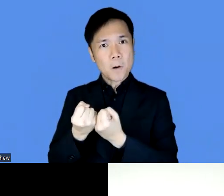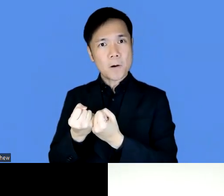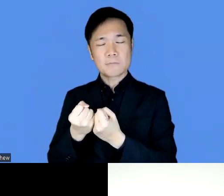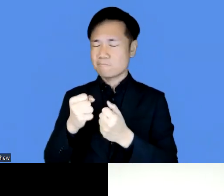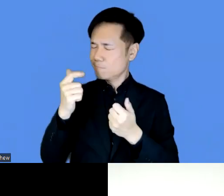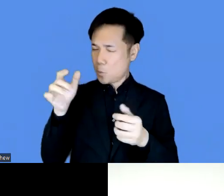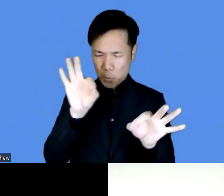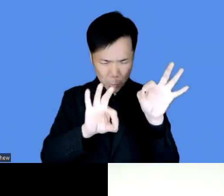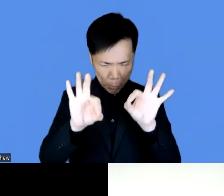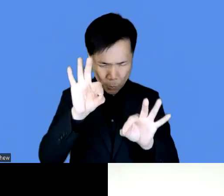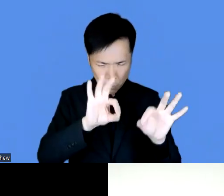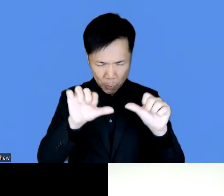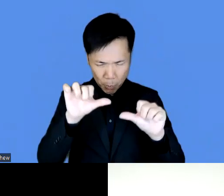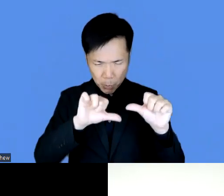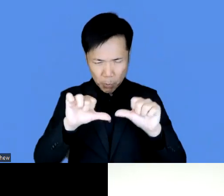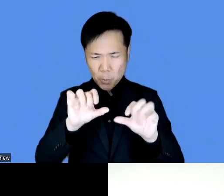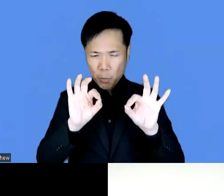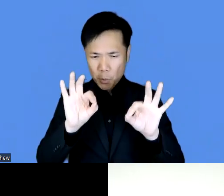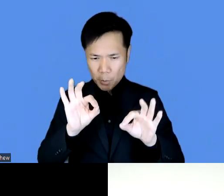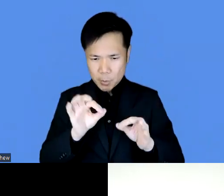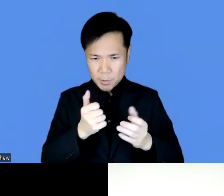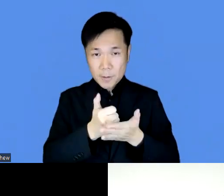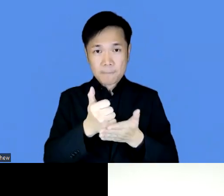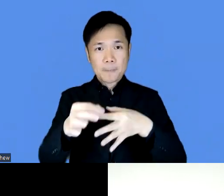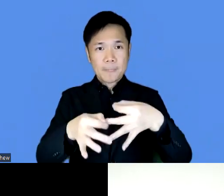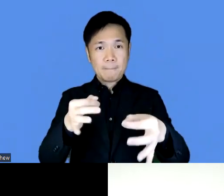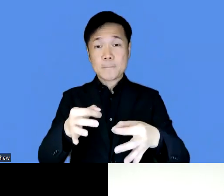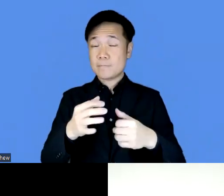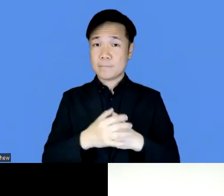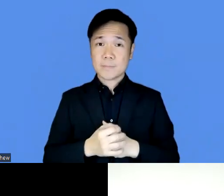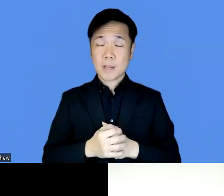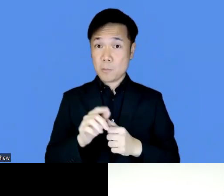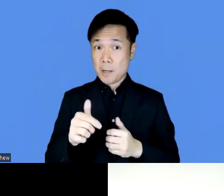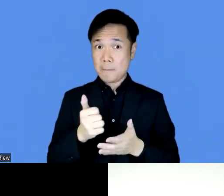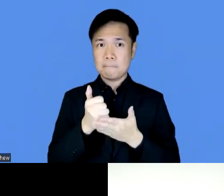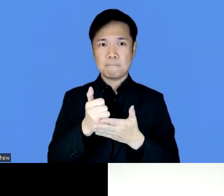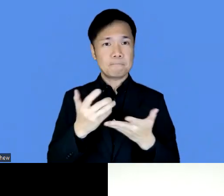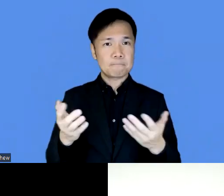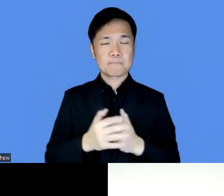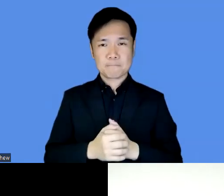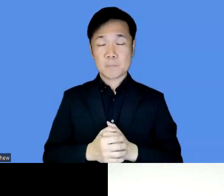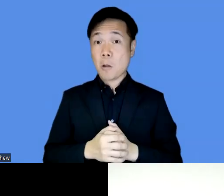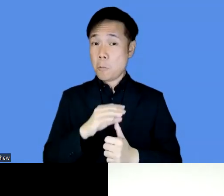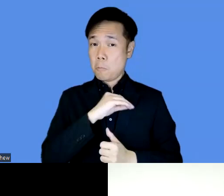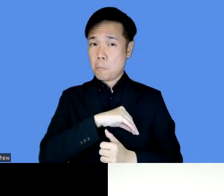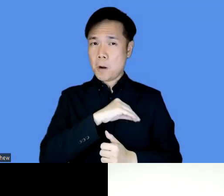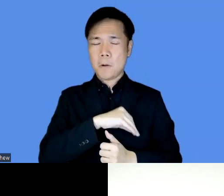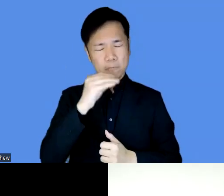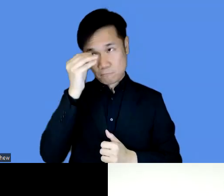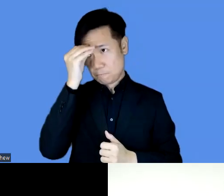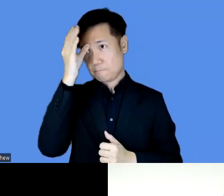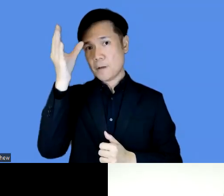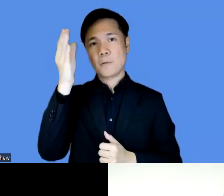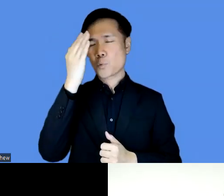scientific policymakings for them. And also this will also help us to gain a deeper understanding of